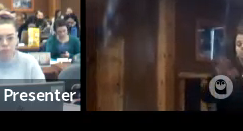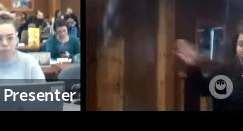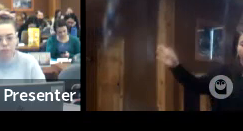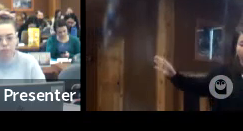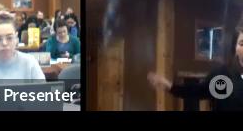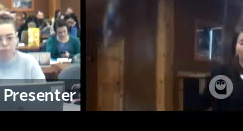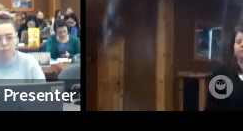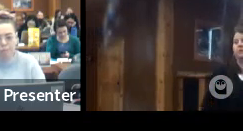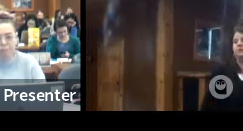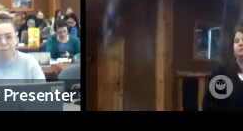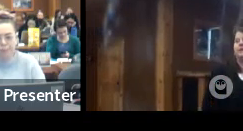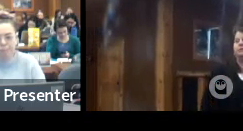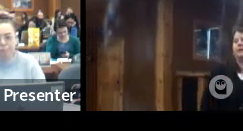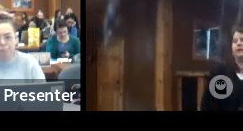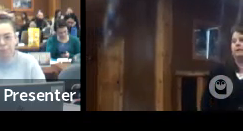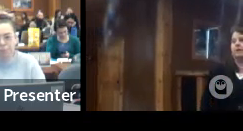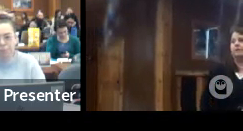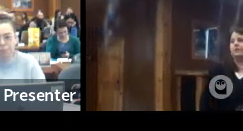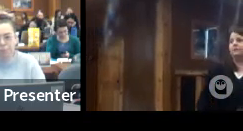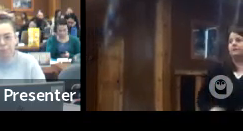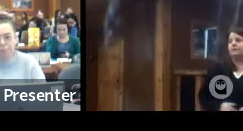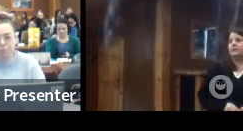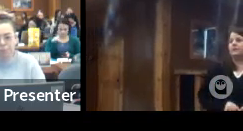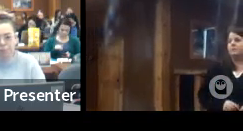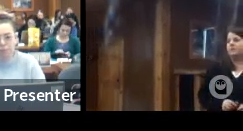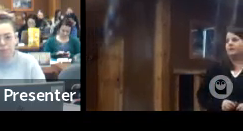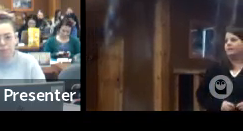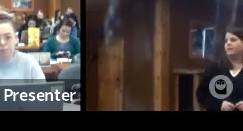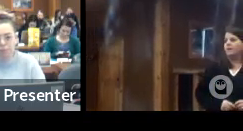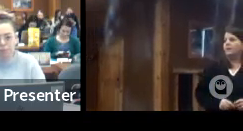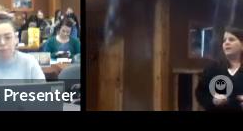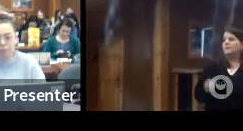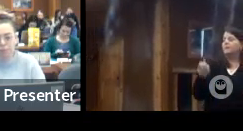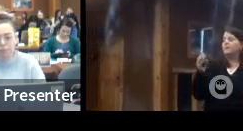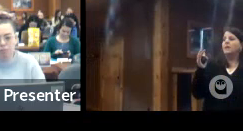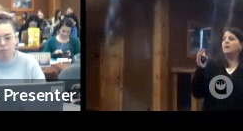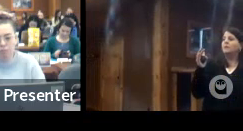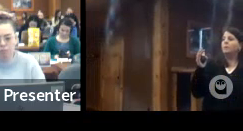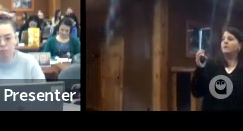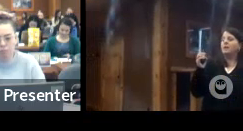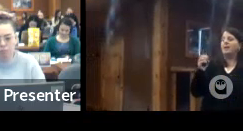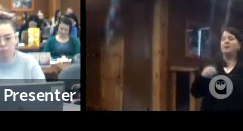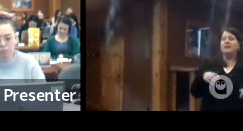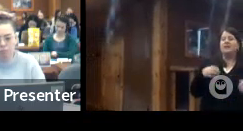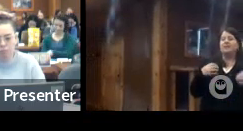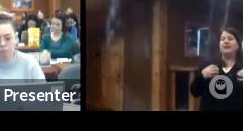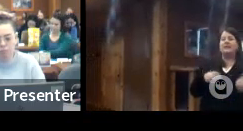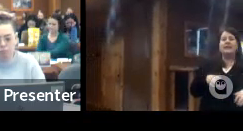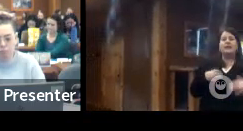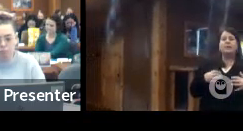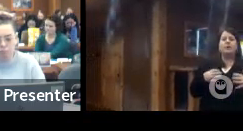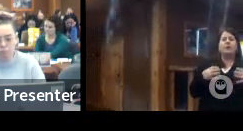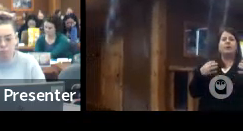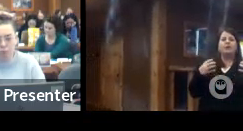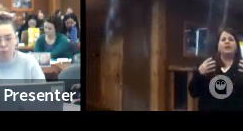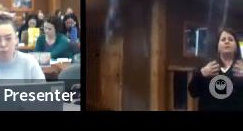walked the officer down the lane and off the cliff and he thanked him as he fell. Because he was, I believe, I